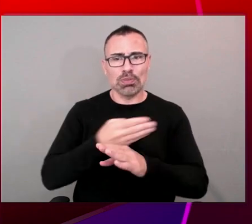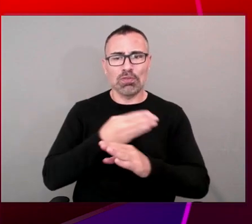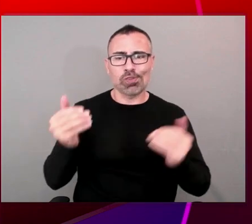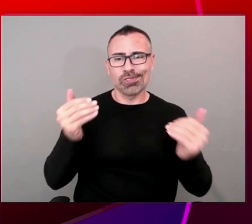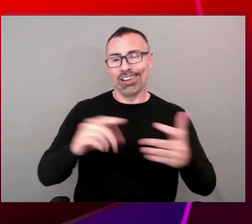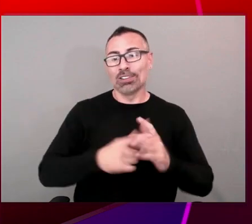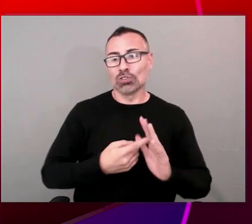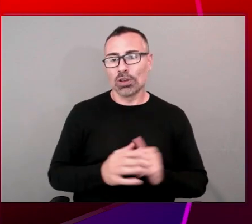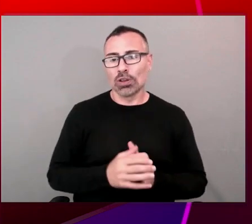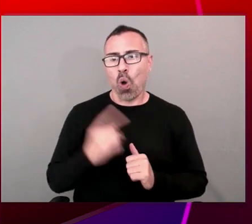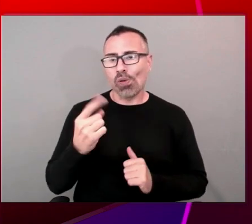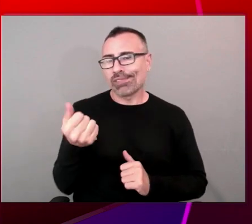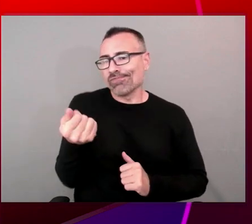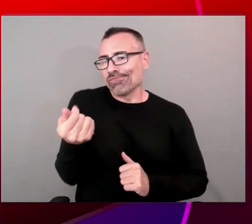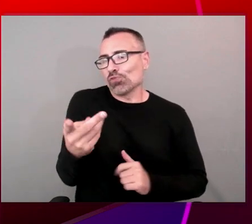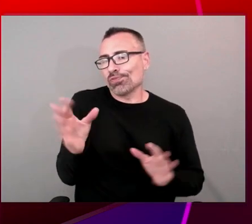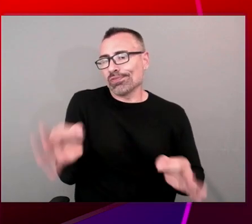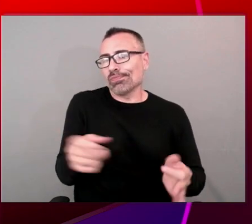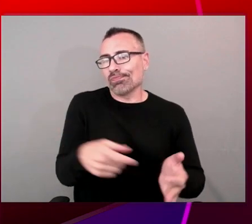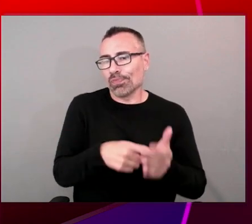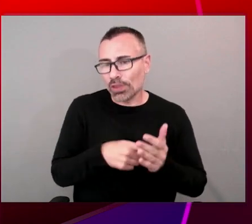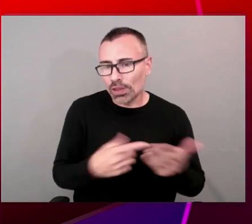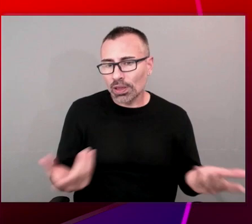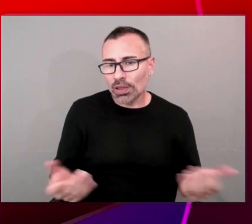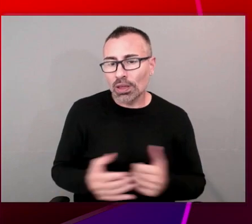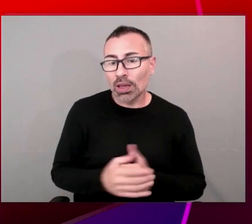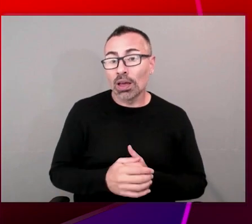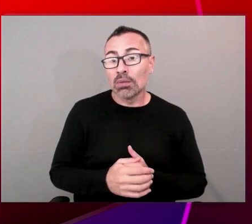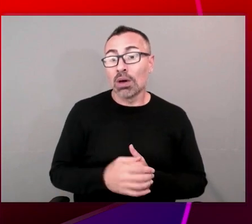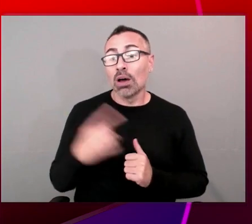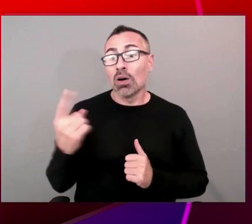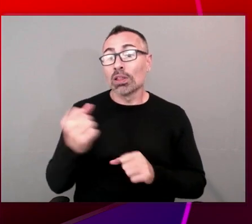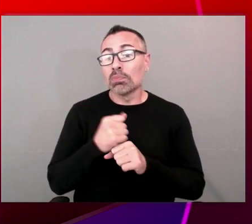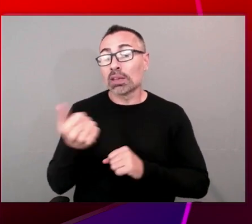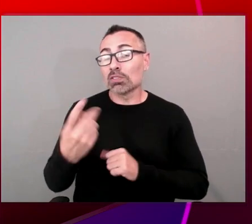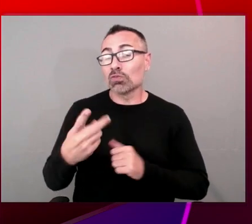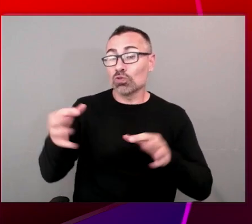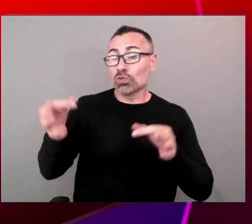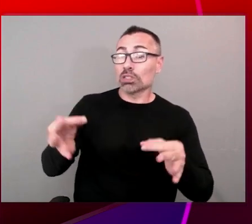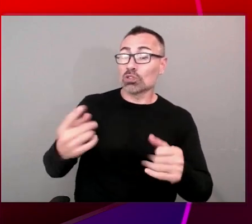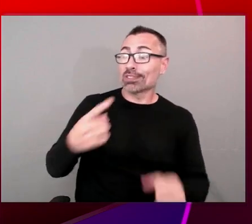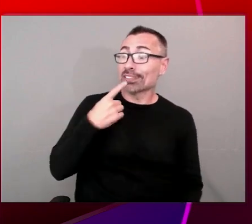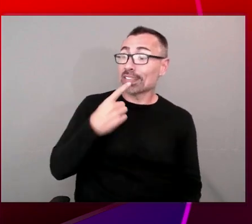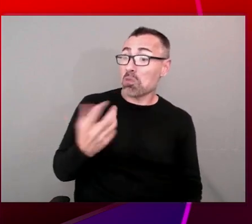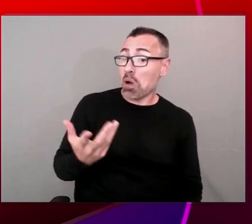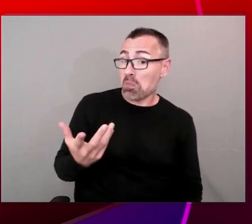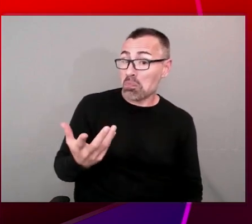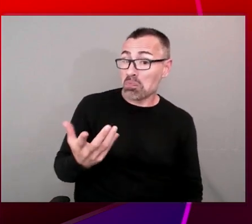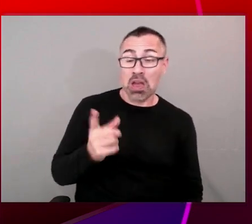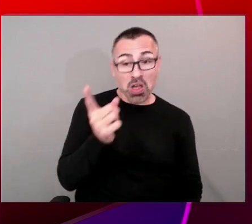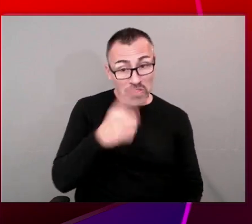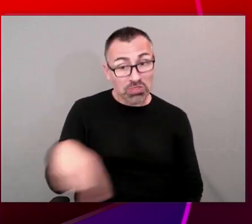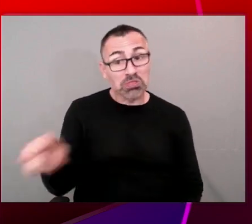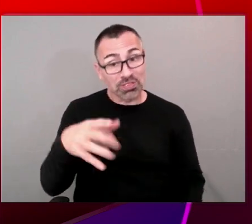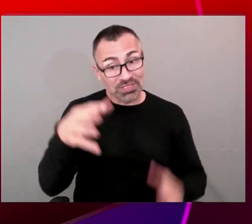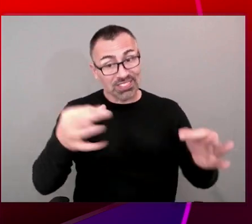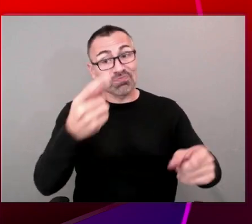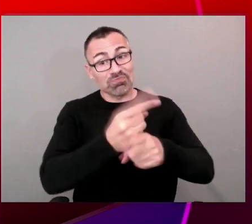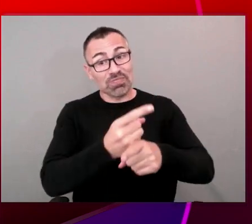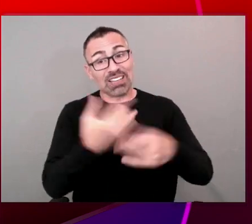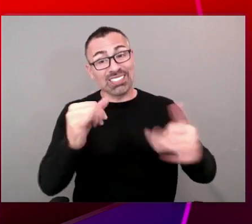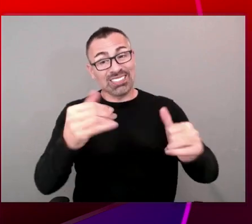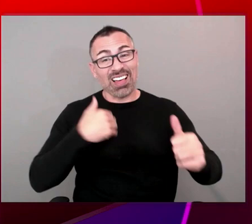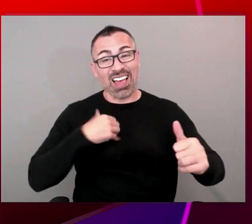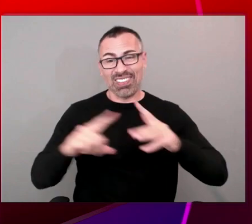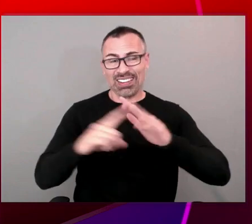to make a couple. And then by only making those couple of decisions, you say, you know what, those decisions were right. I still have that escape hatch